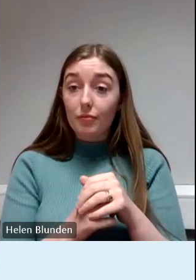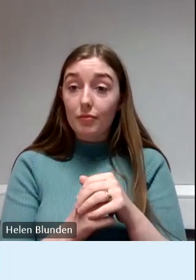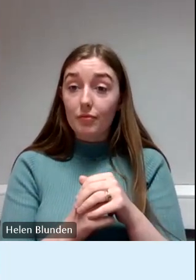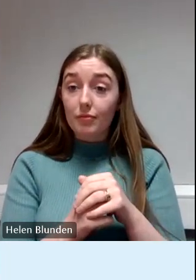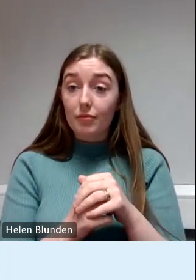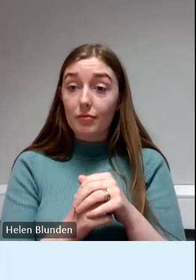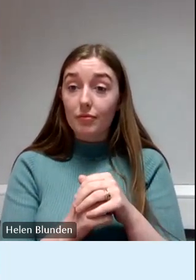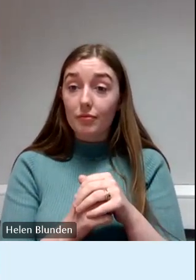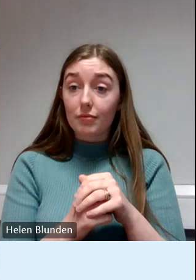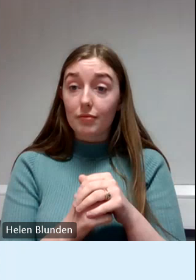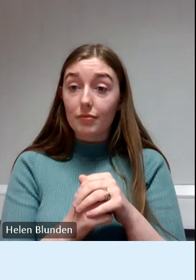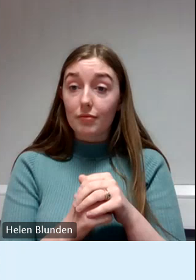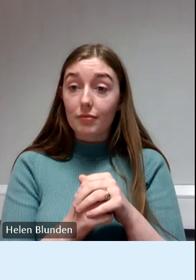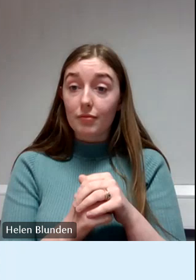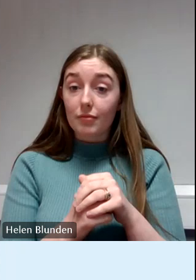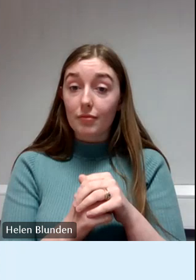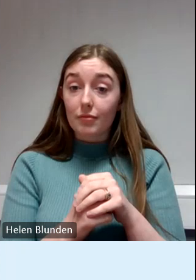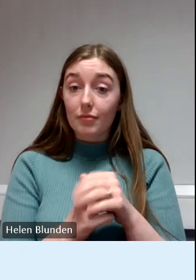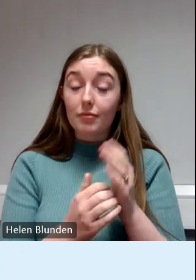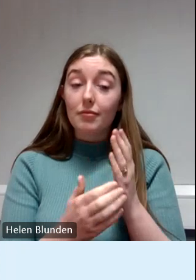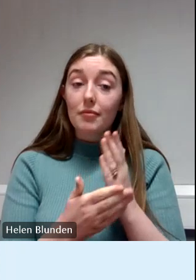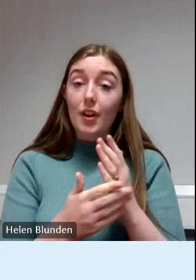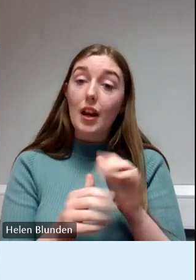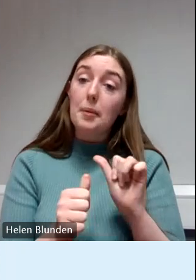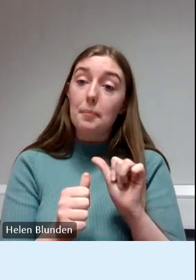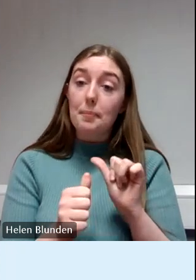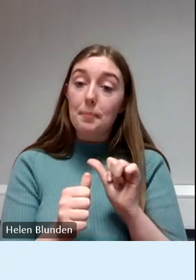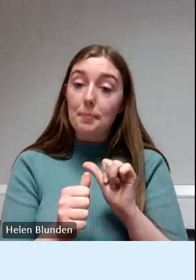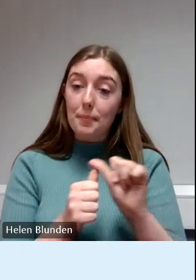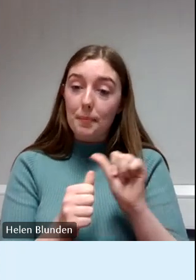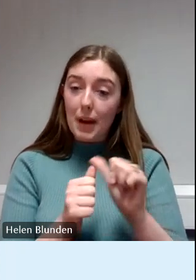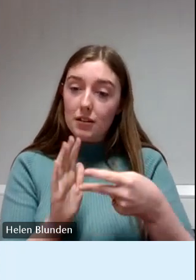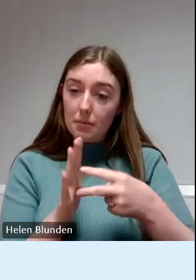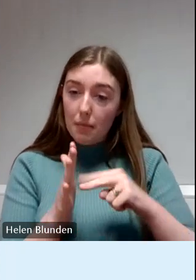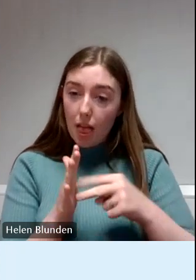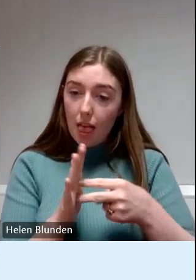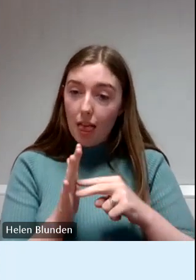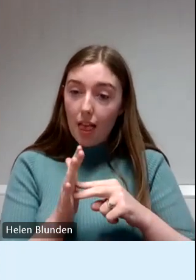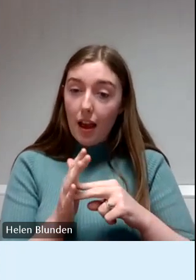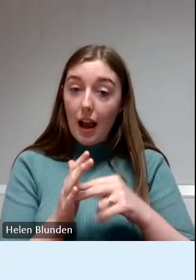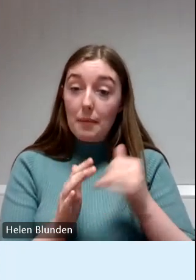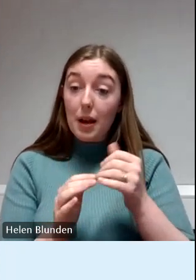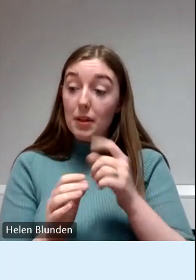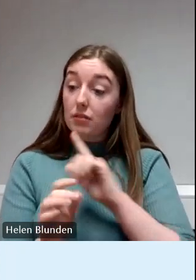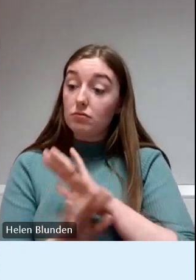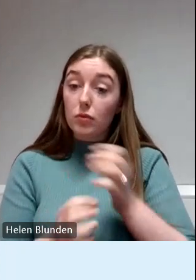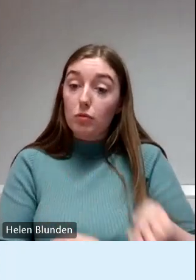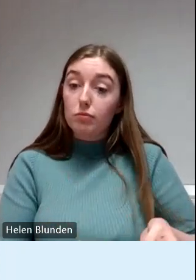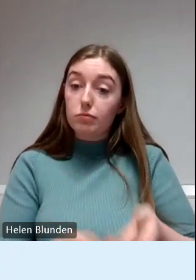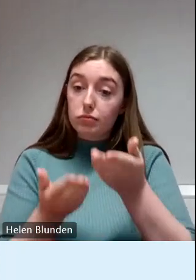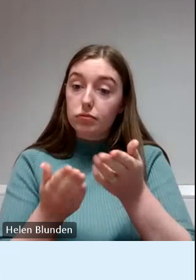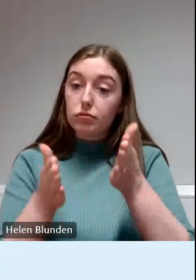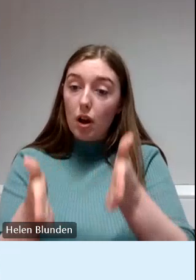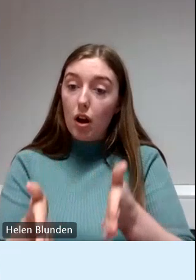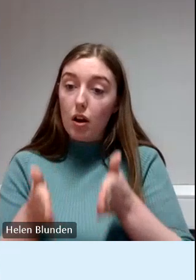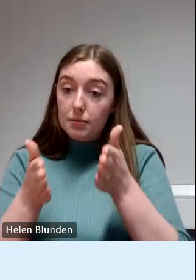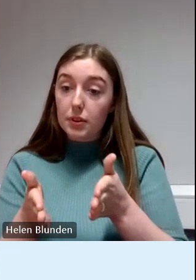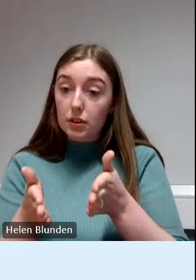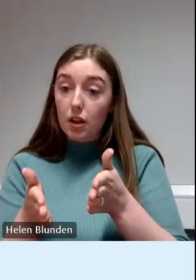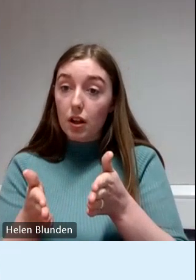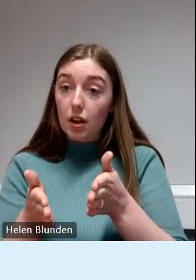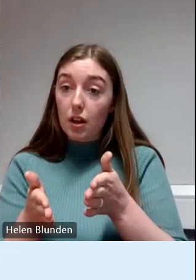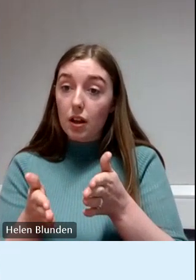actually a better plan is not to convey the patient to hospital, but is actually to put in place